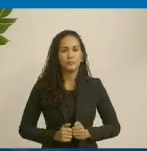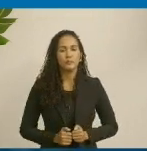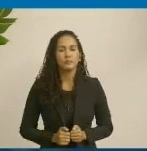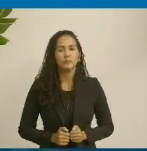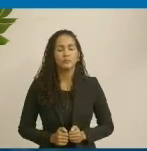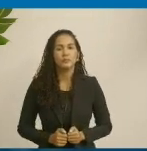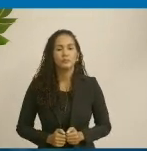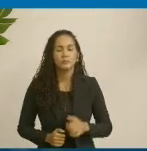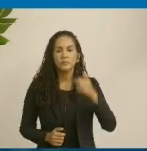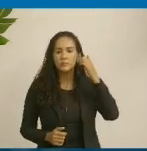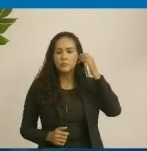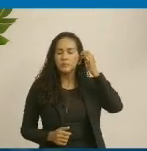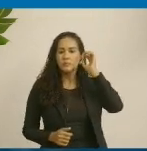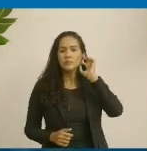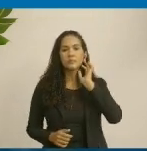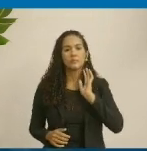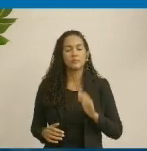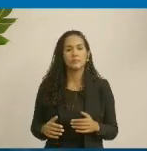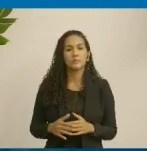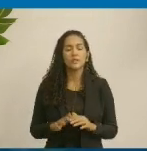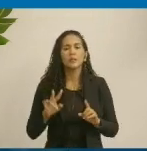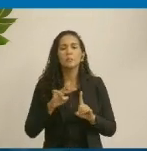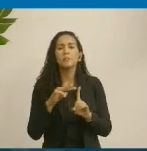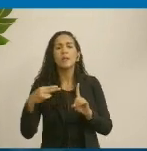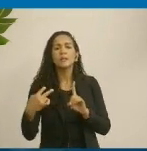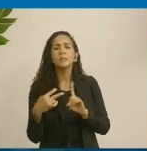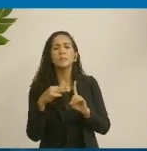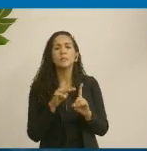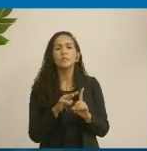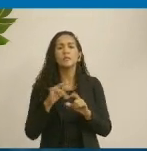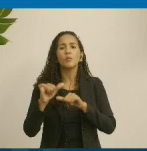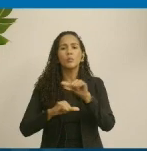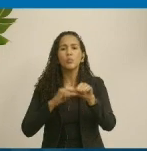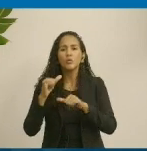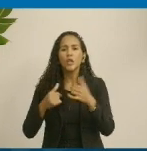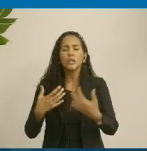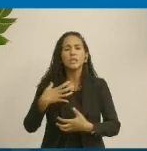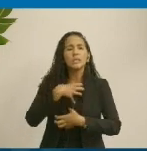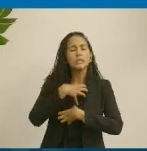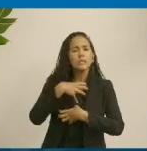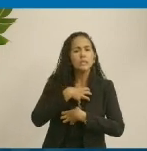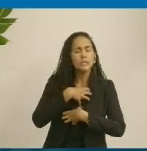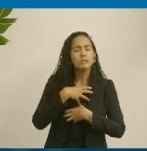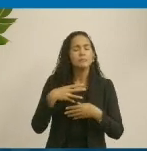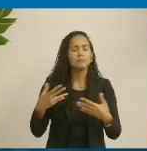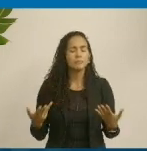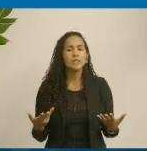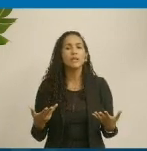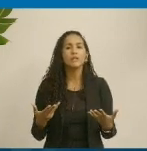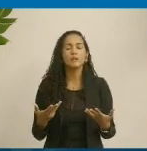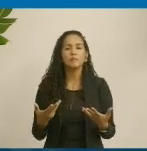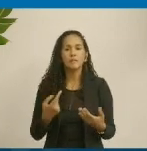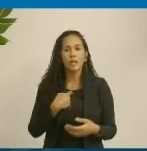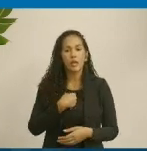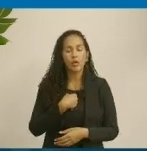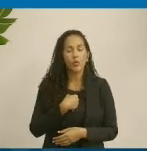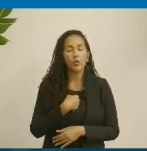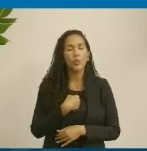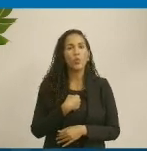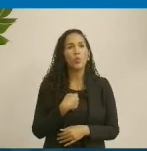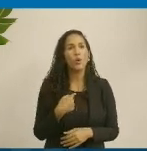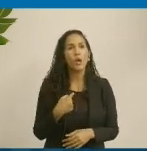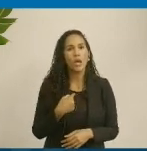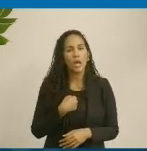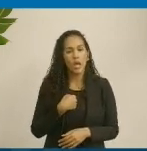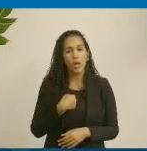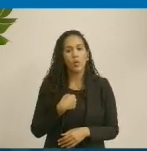or behavior change perspective, but I work for an organization named the Carbon Neutral Cities Alliance, of which Rio is a member, and we're speaking to a crowd